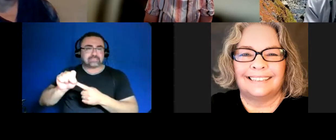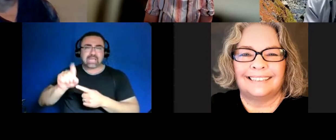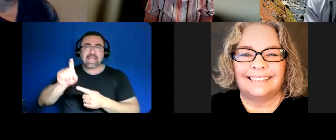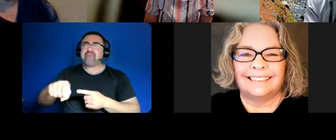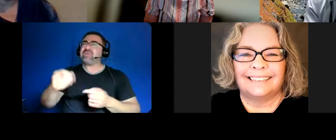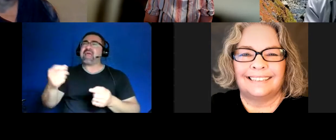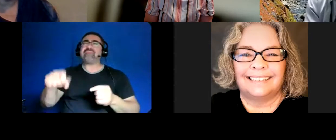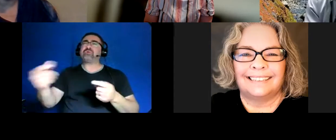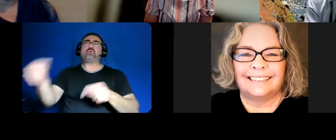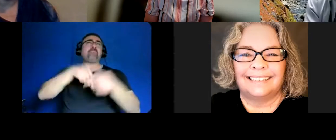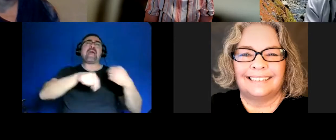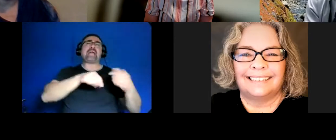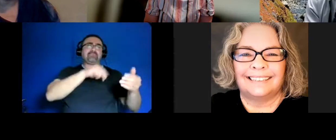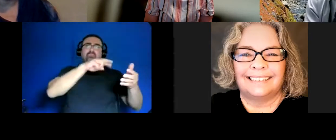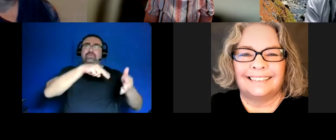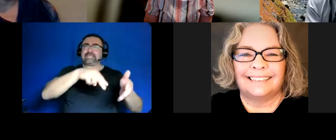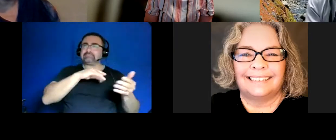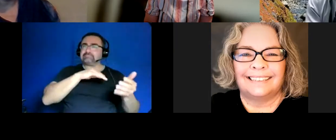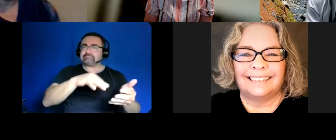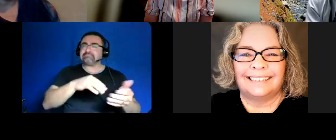back and see if I can get that.